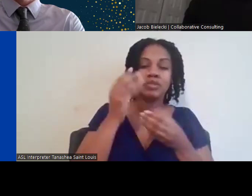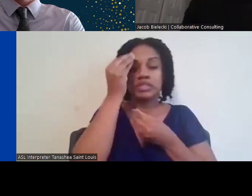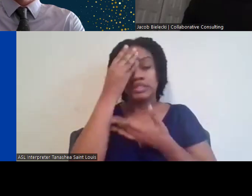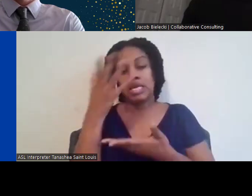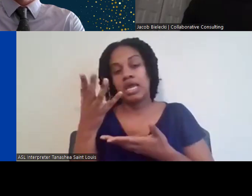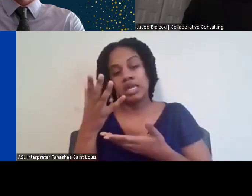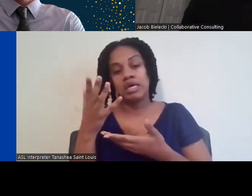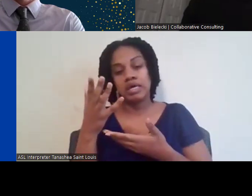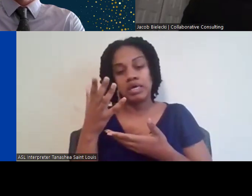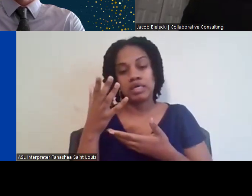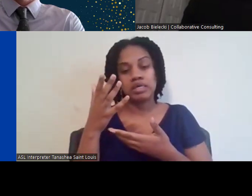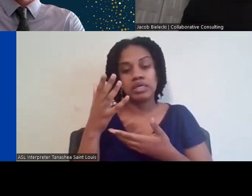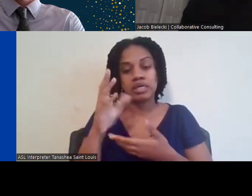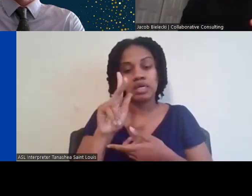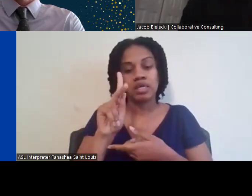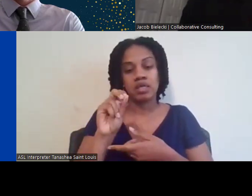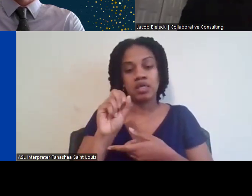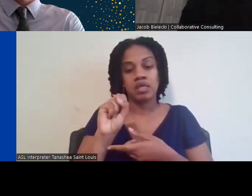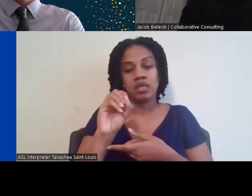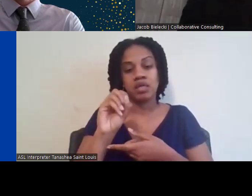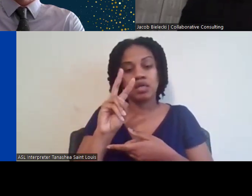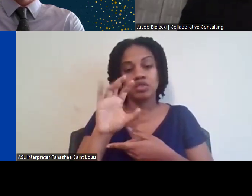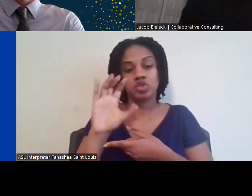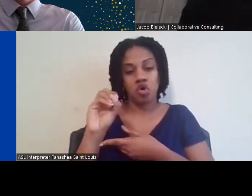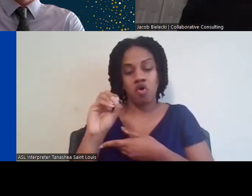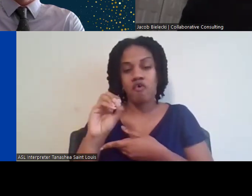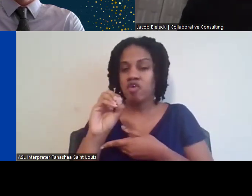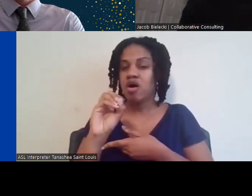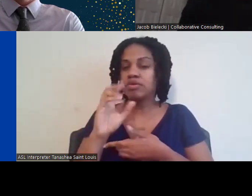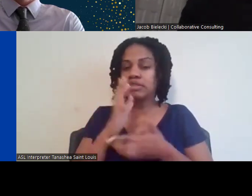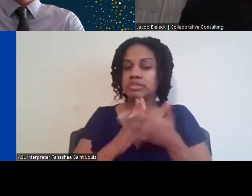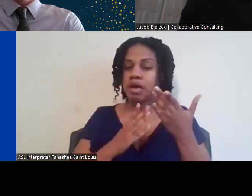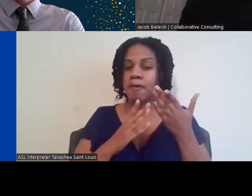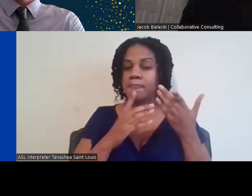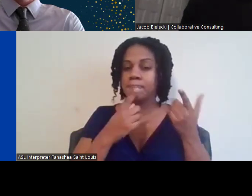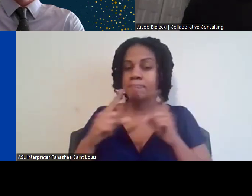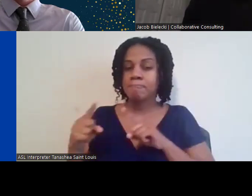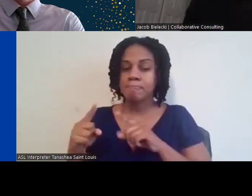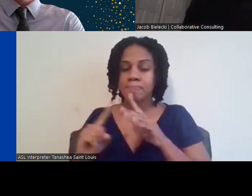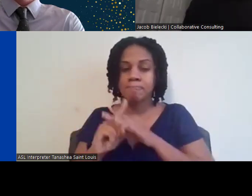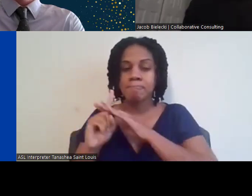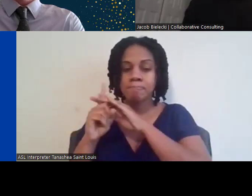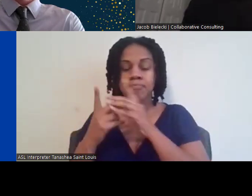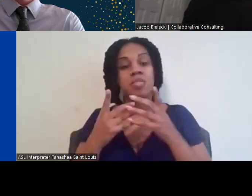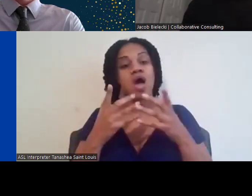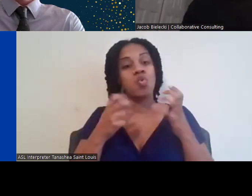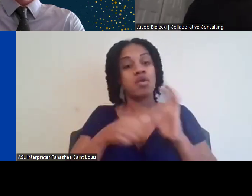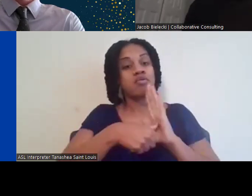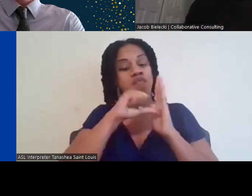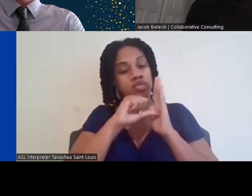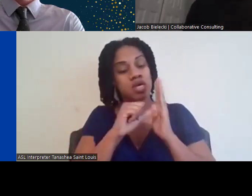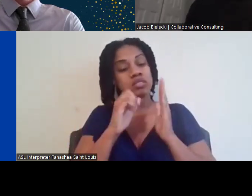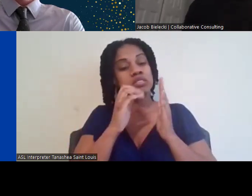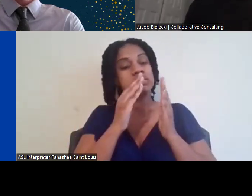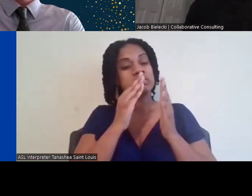CASOA. And so there are some of those sort of themes coming through. I also want to emphasize that some of